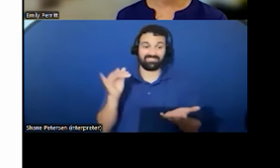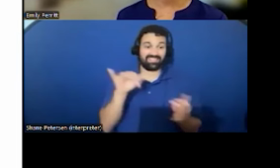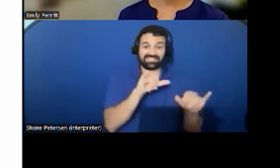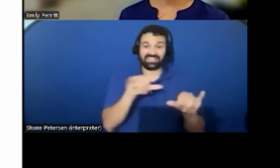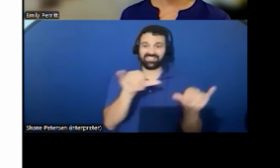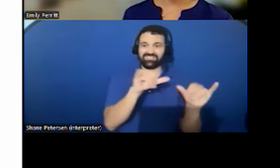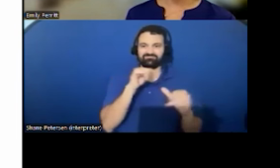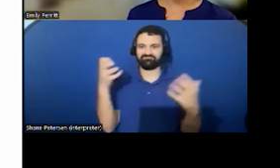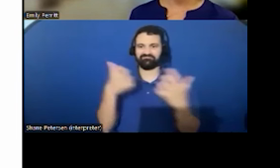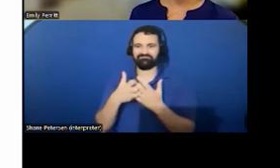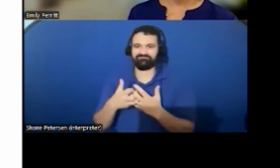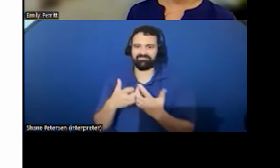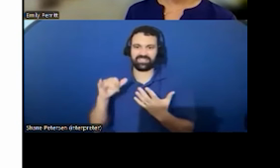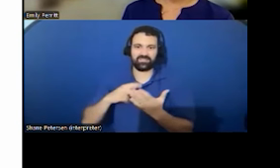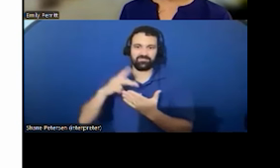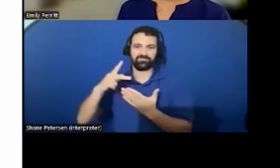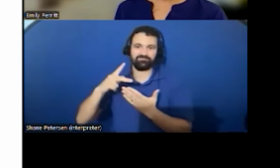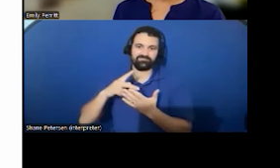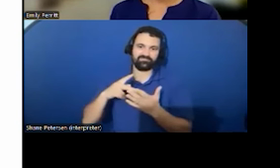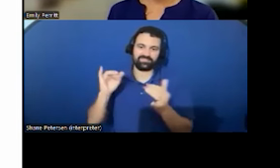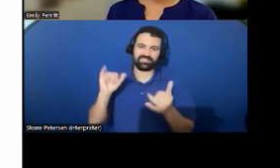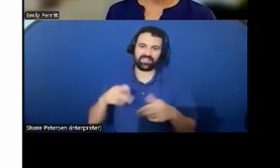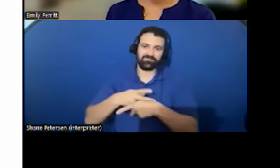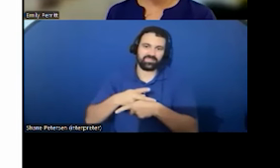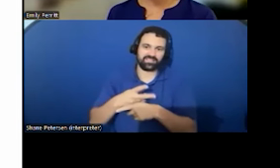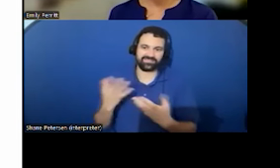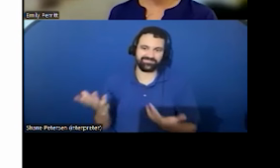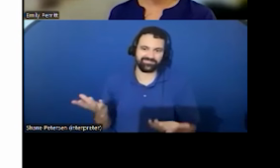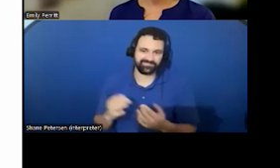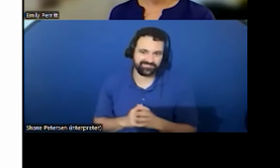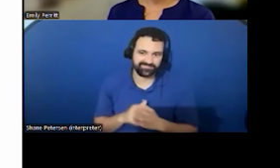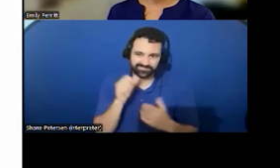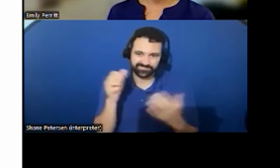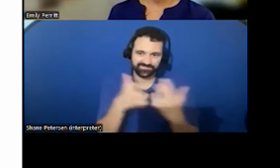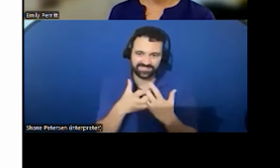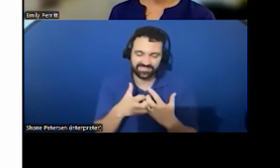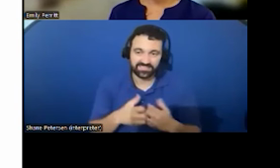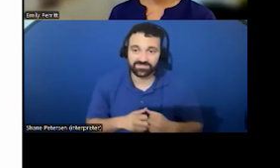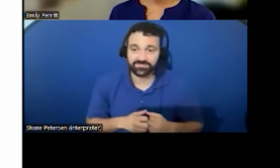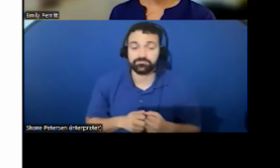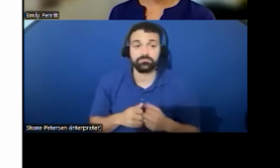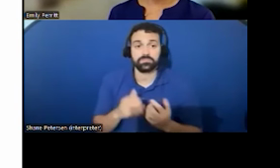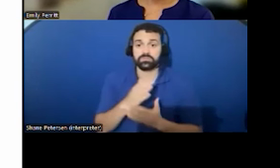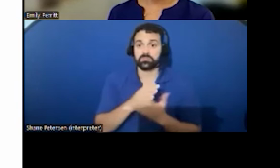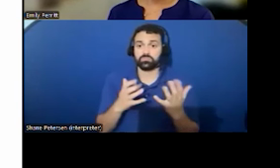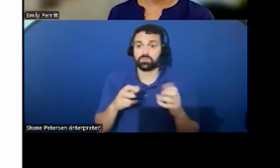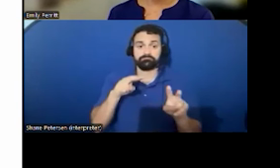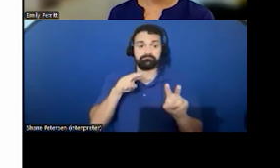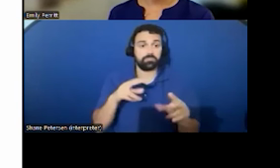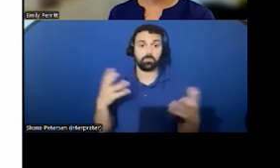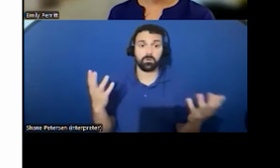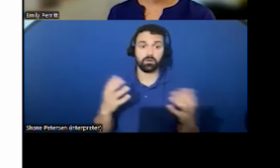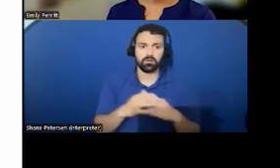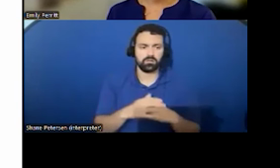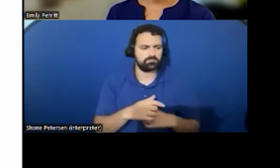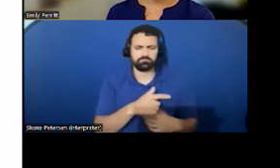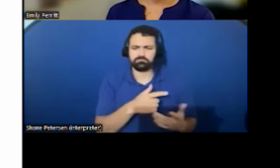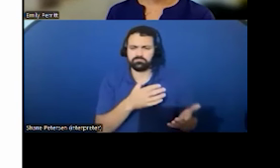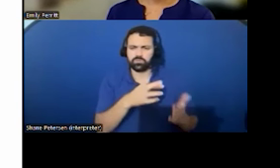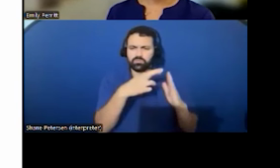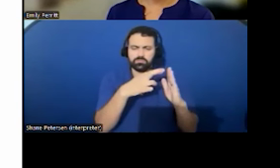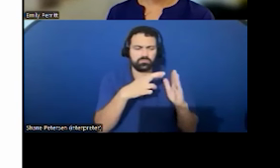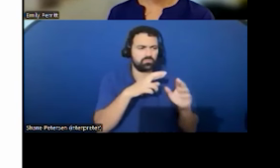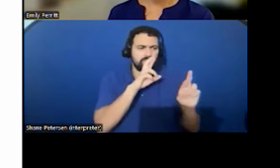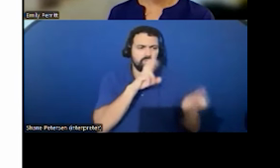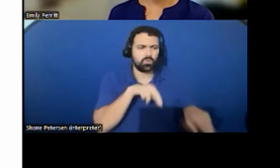particular product. Some things you want to look for. You want to see who completed the report. Did